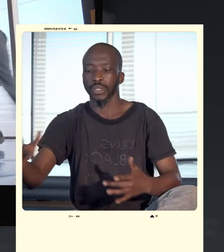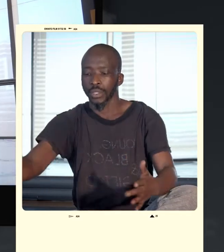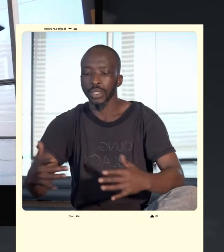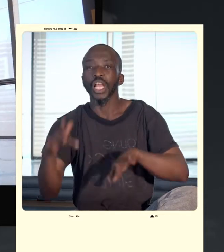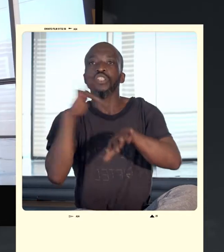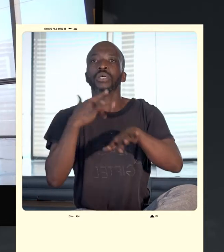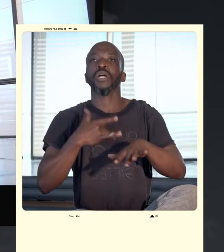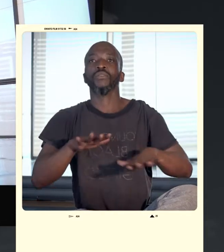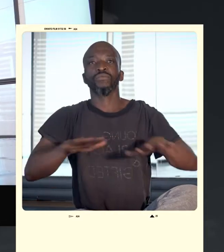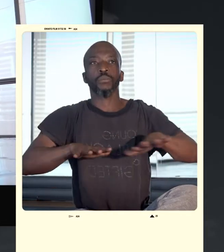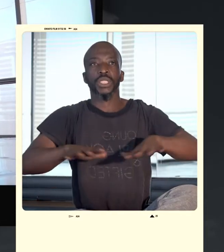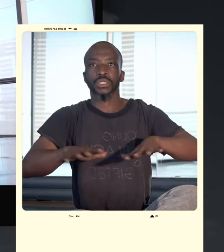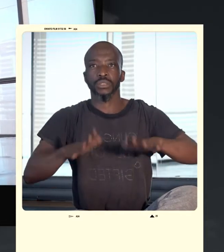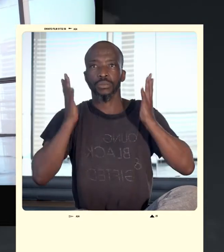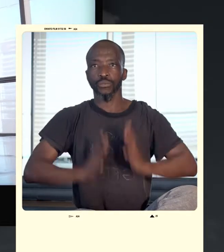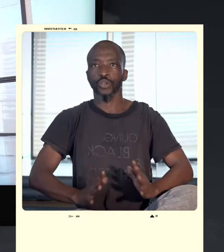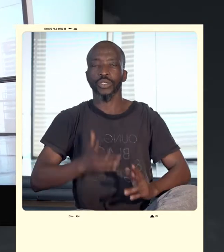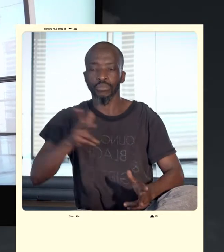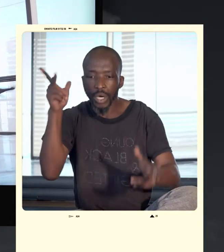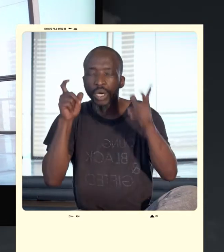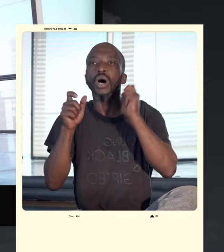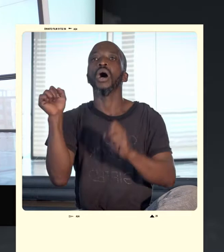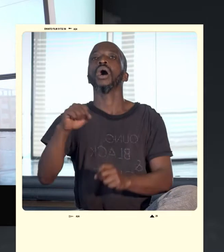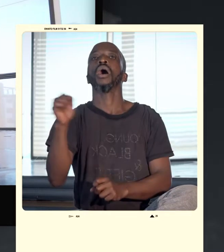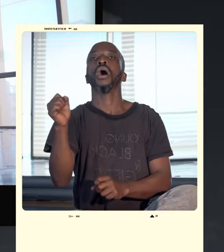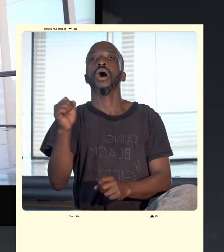Then I can hear it and connect with it.